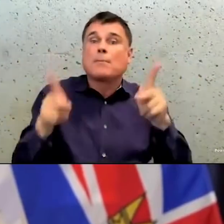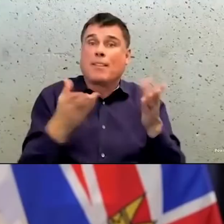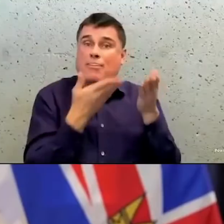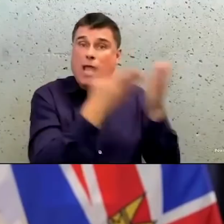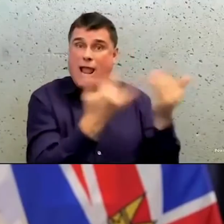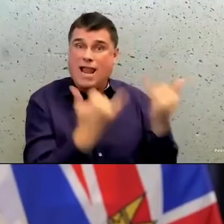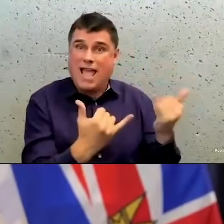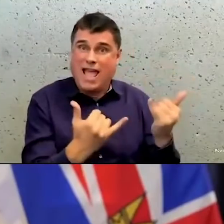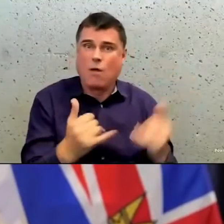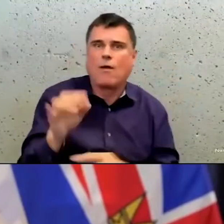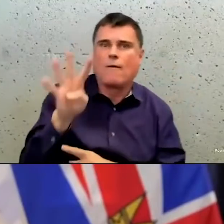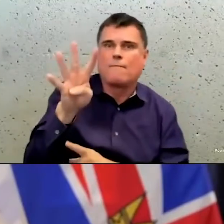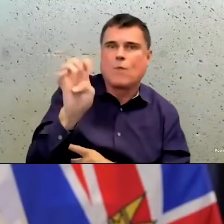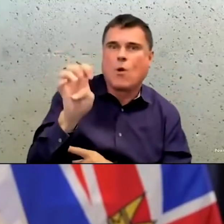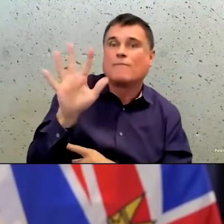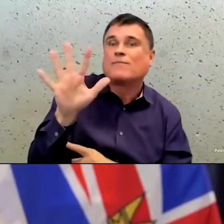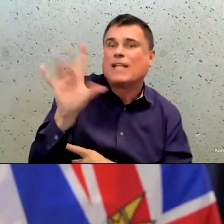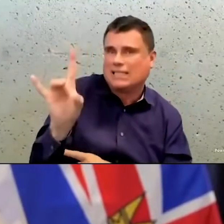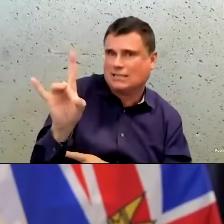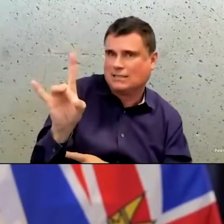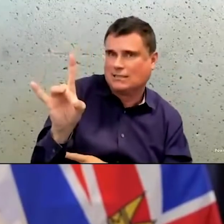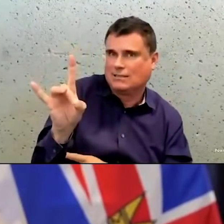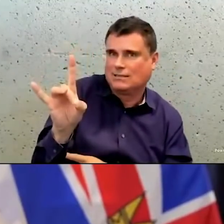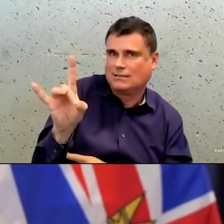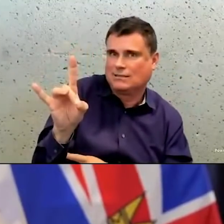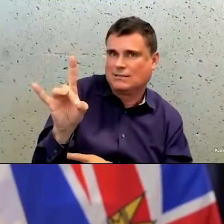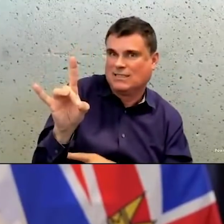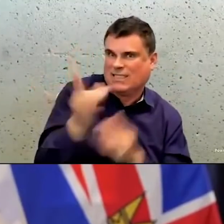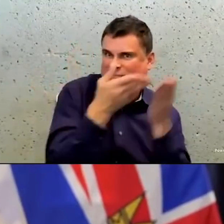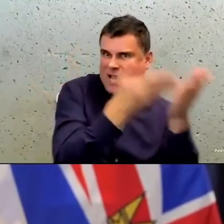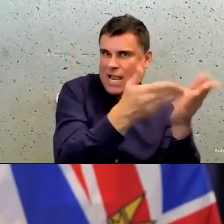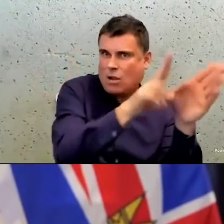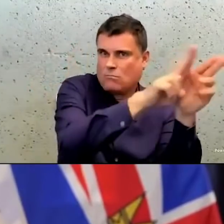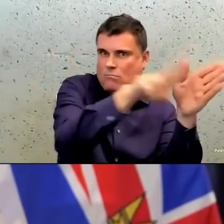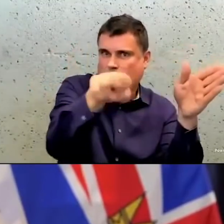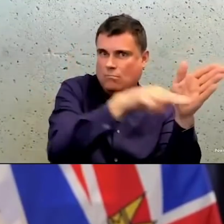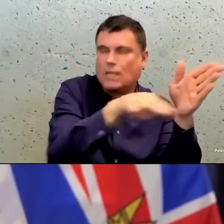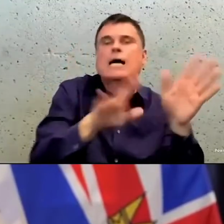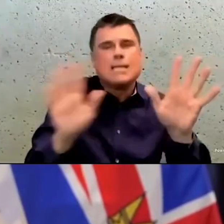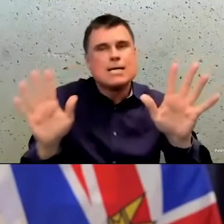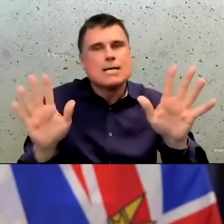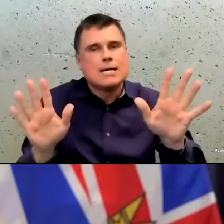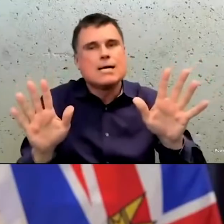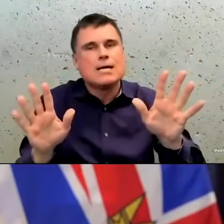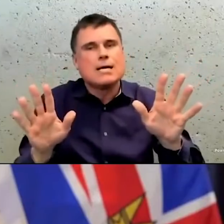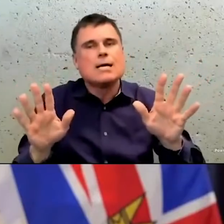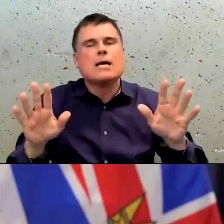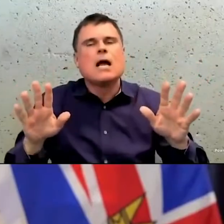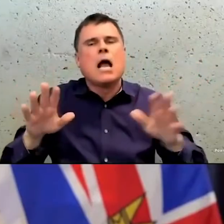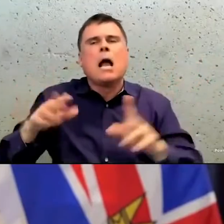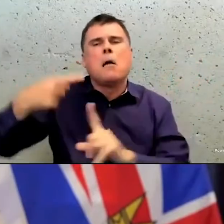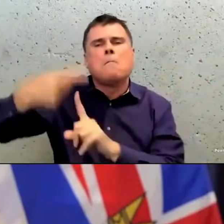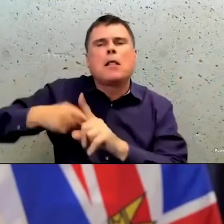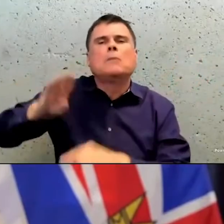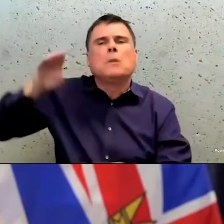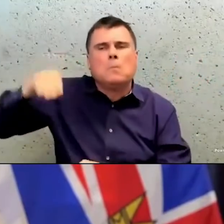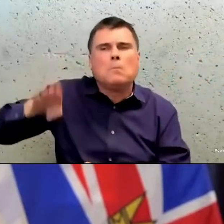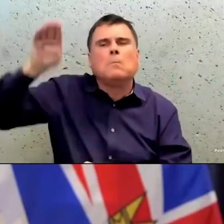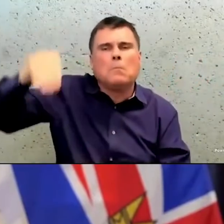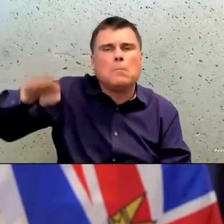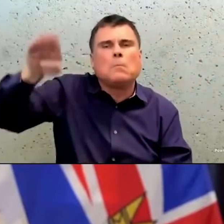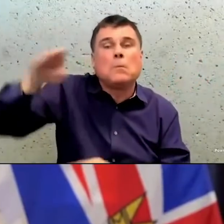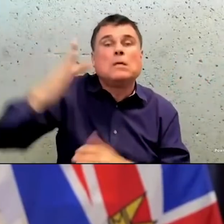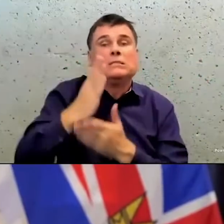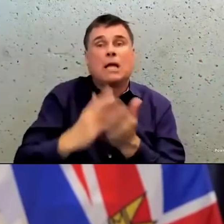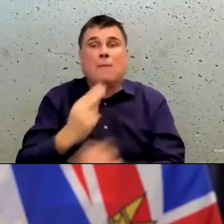was 458. Obviously, this varies as to hospitals. Some hospitals have faced real and fundamental